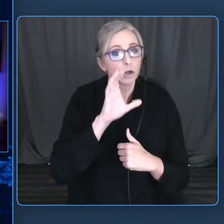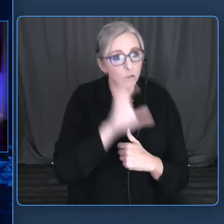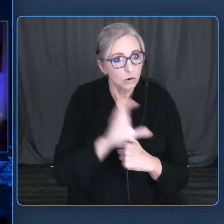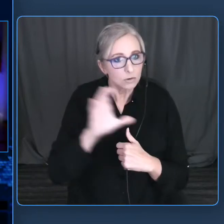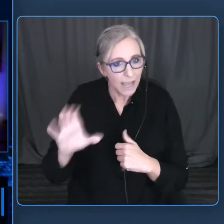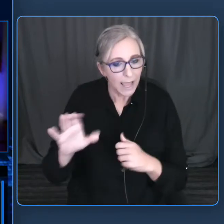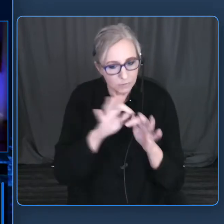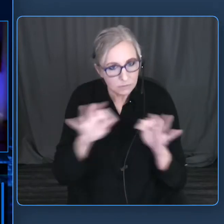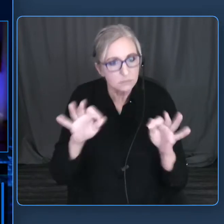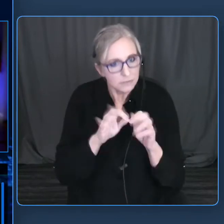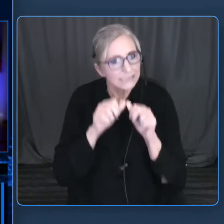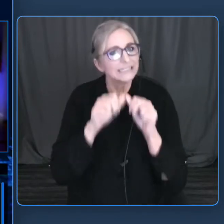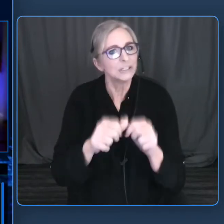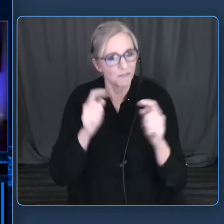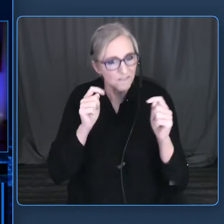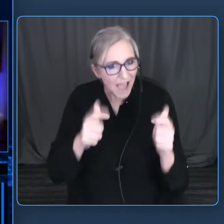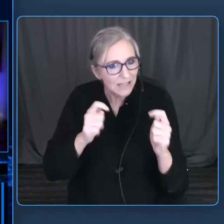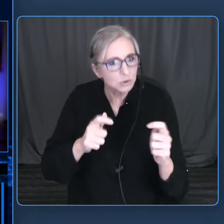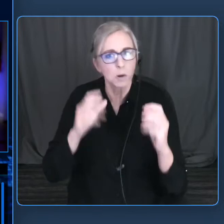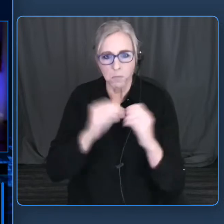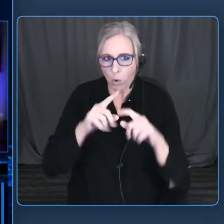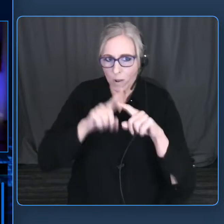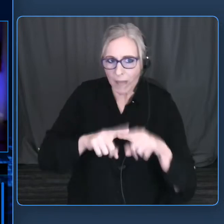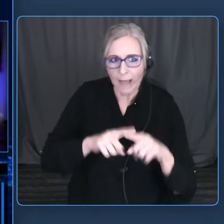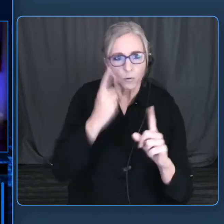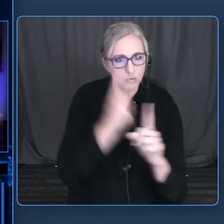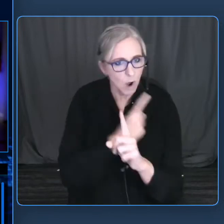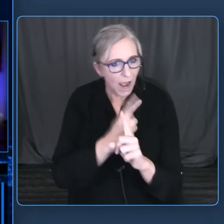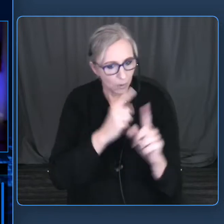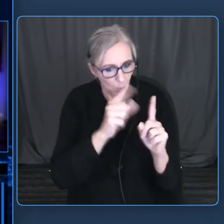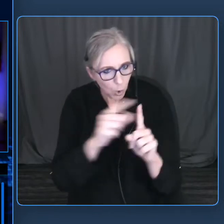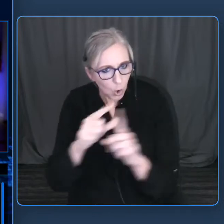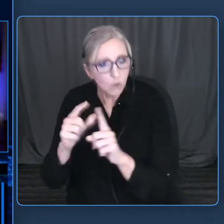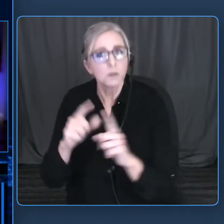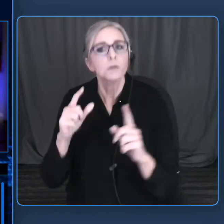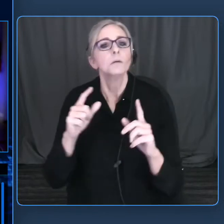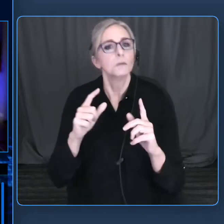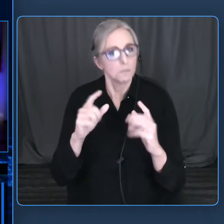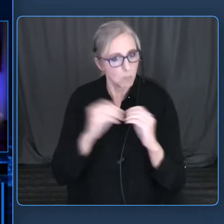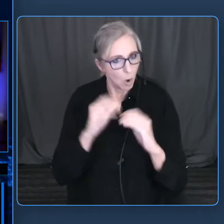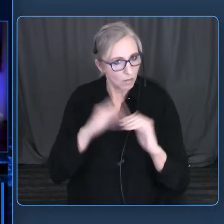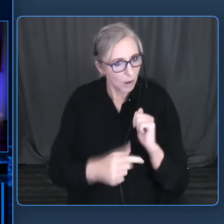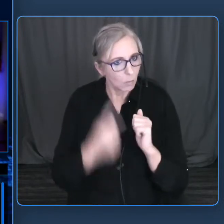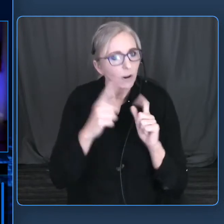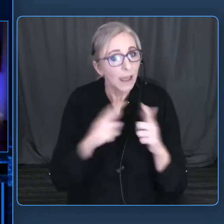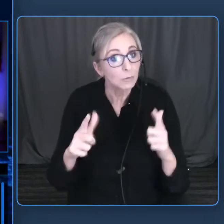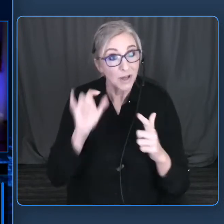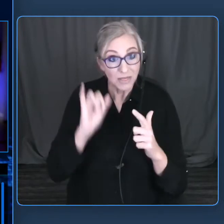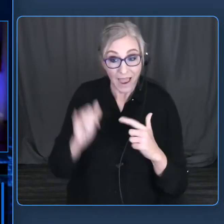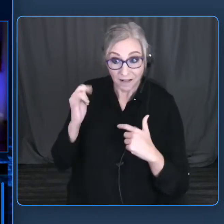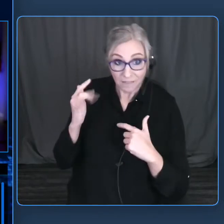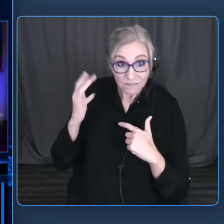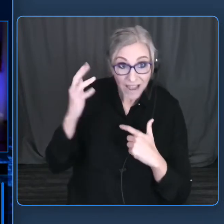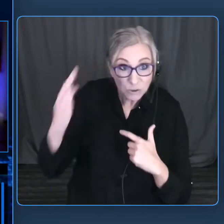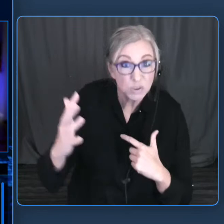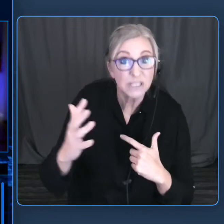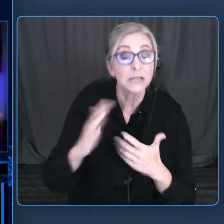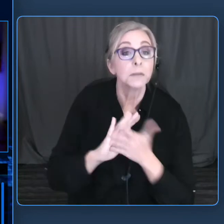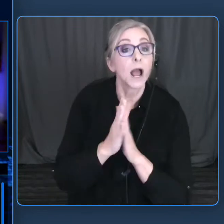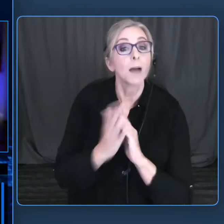caption continues to get faster, more reliable, and multilingual. Does that eventually become preferable to